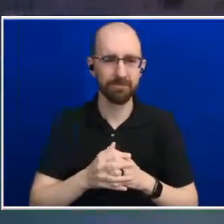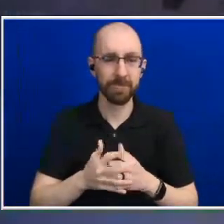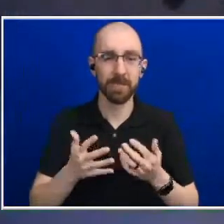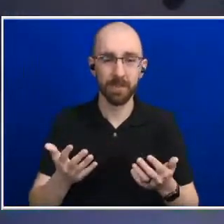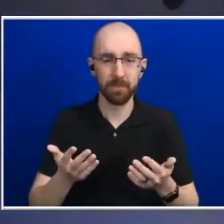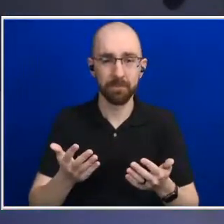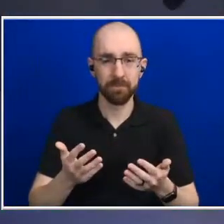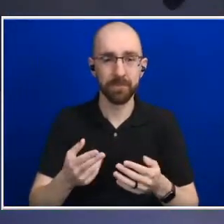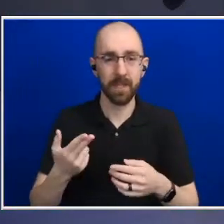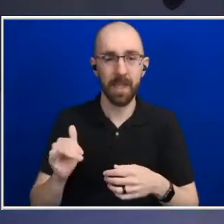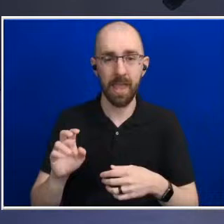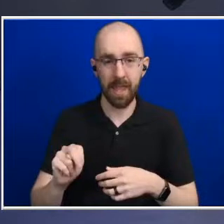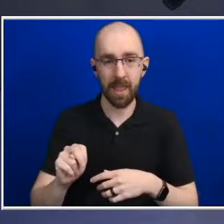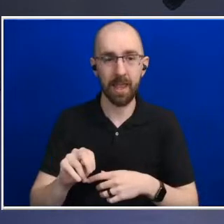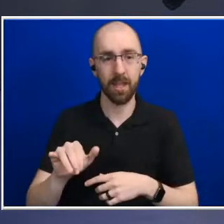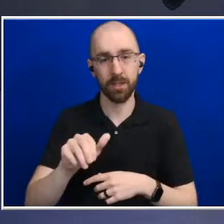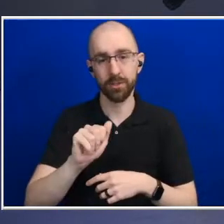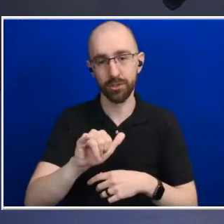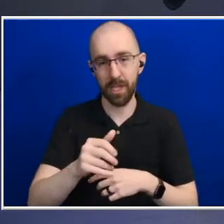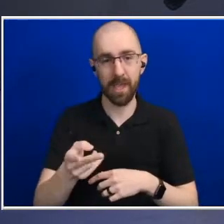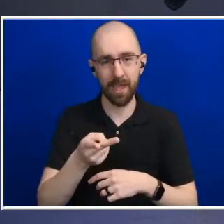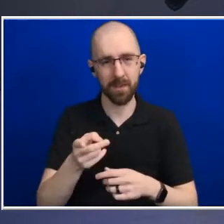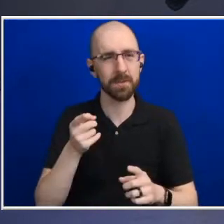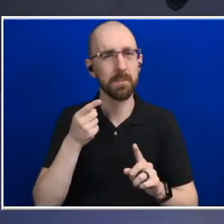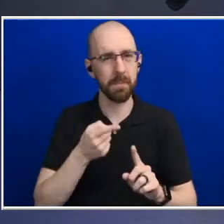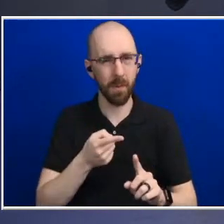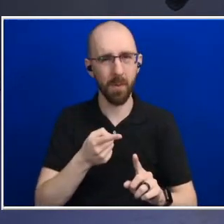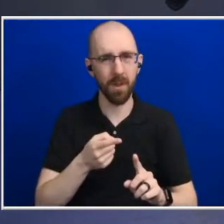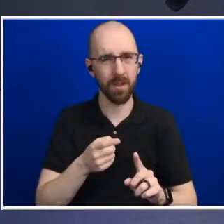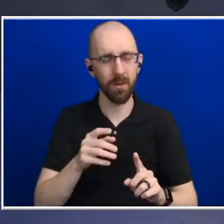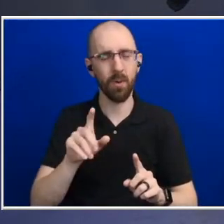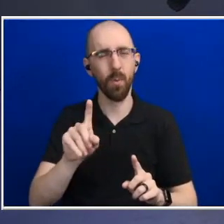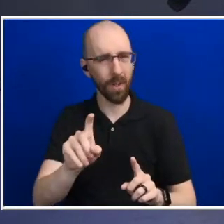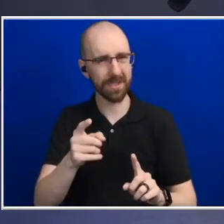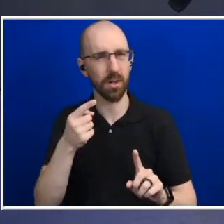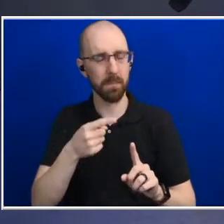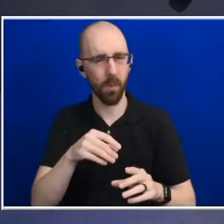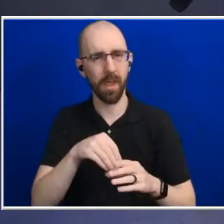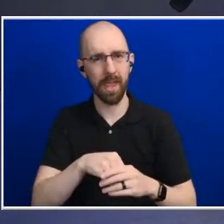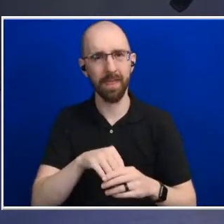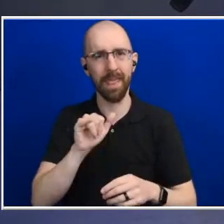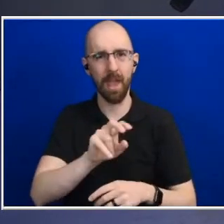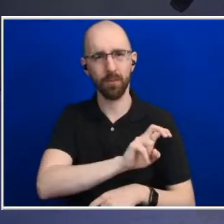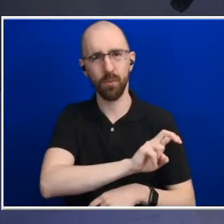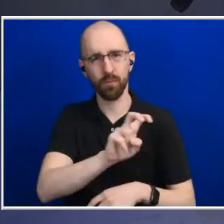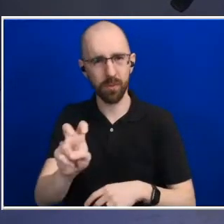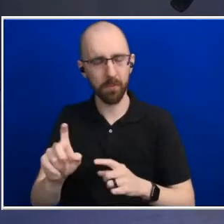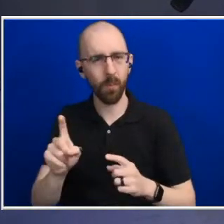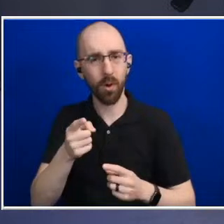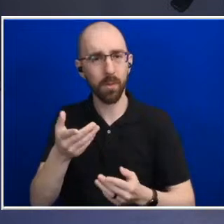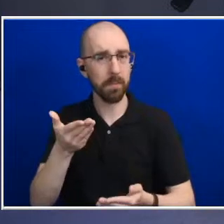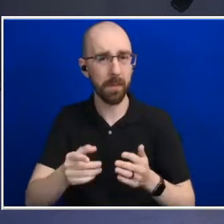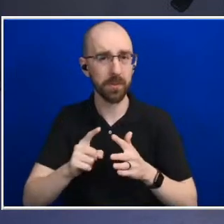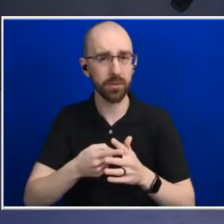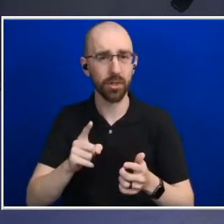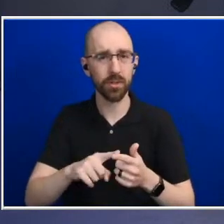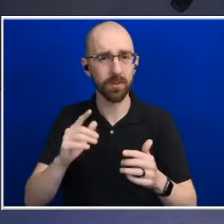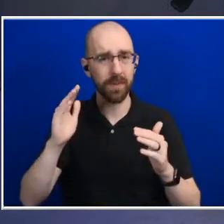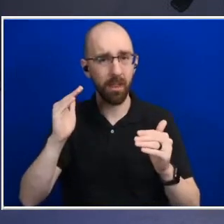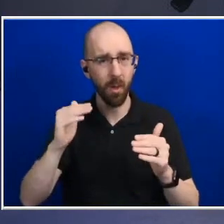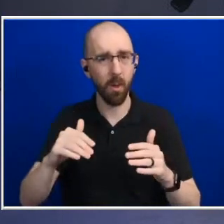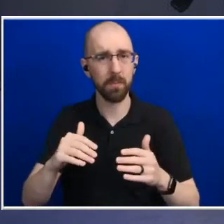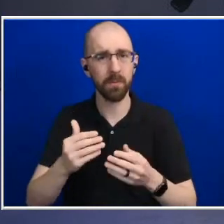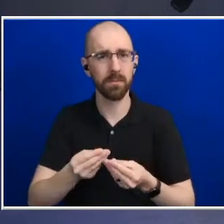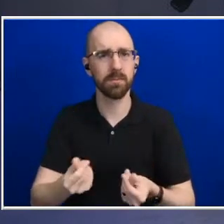Jay, there was a point. Was there a point in your cross-country road trip where you maybe started to lose hope? Because you kind of went